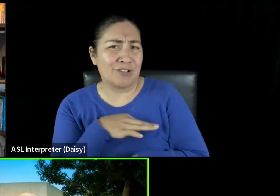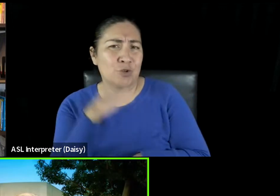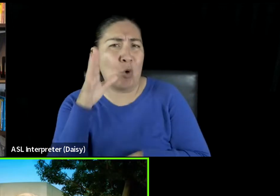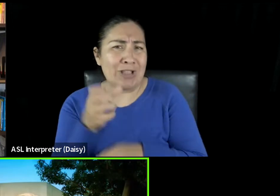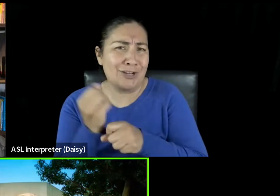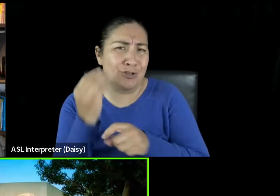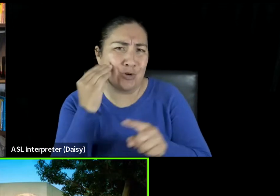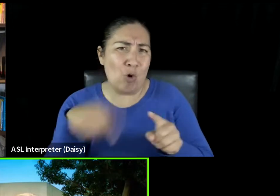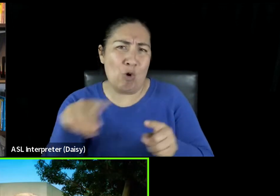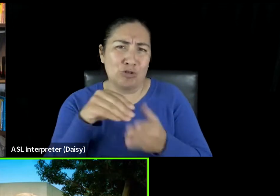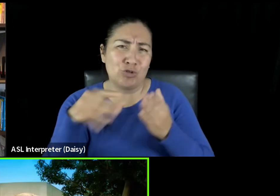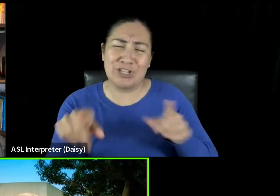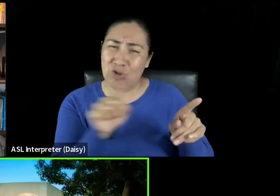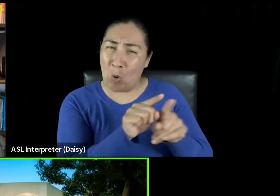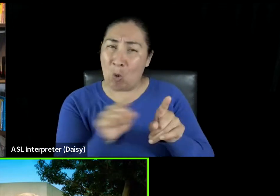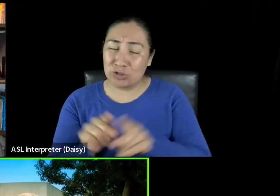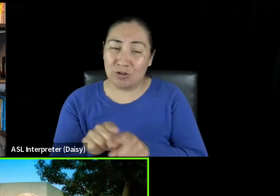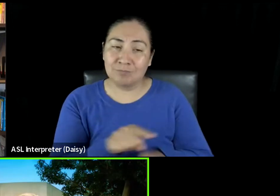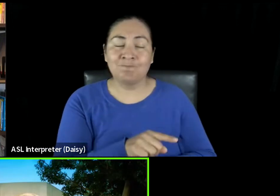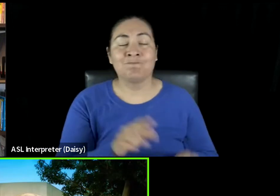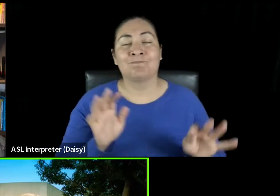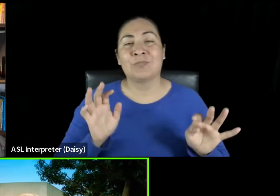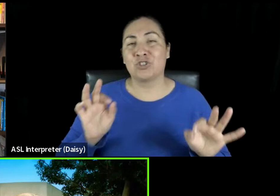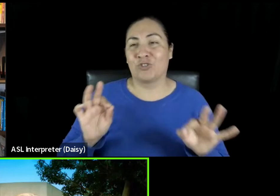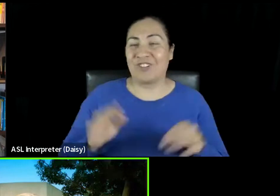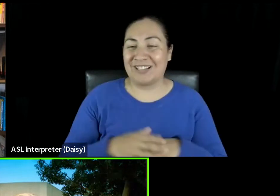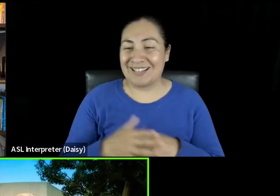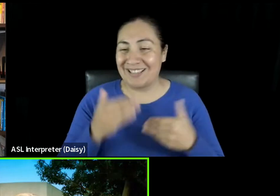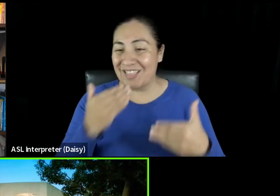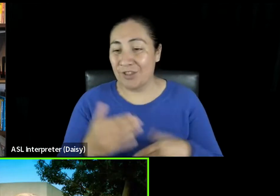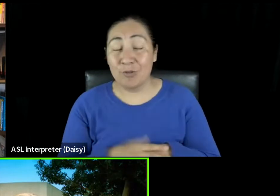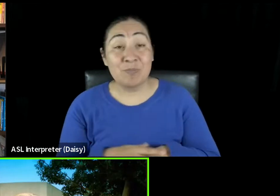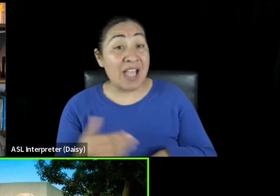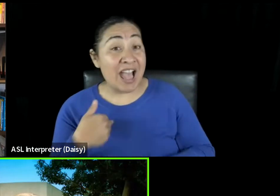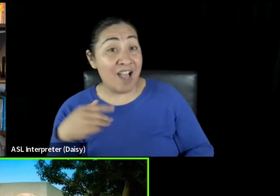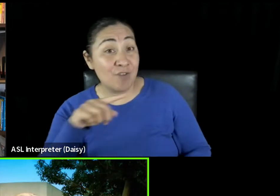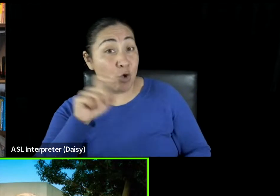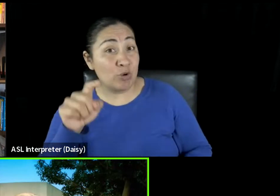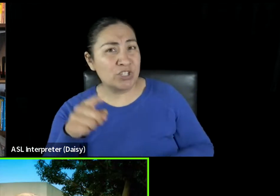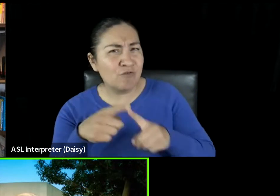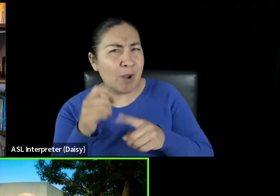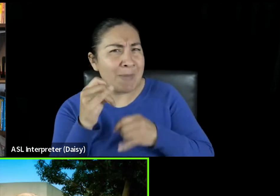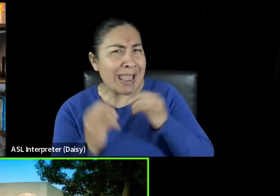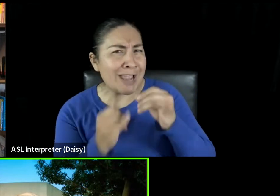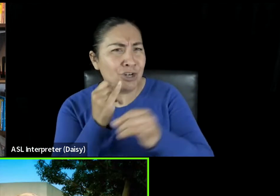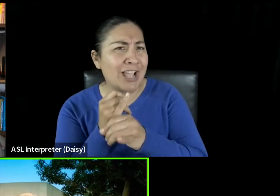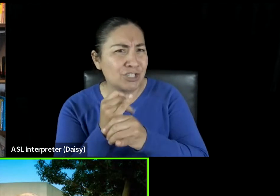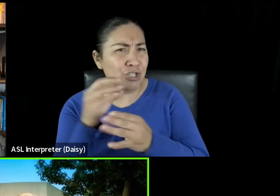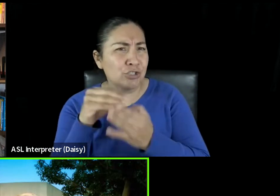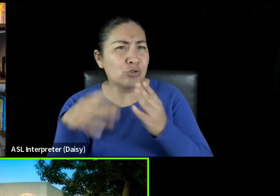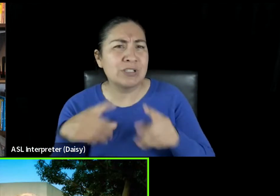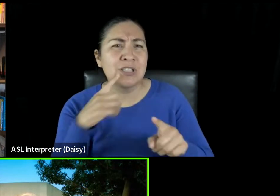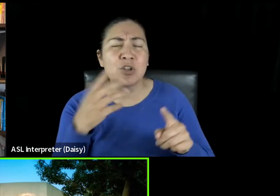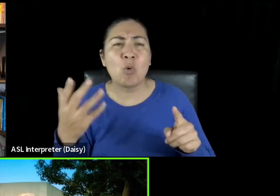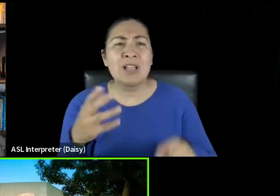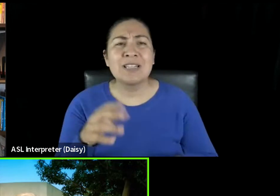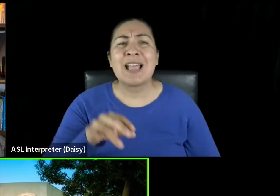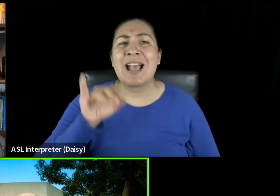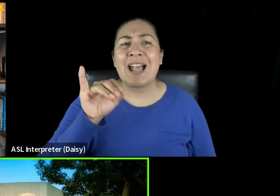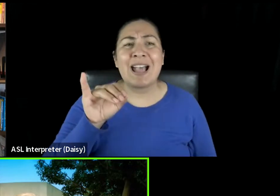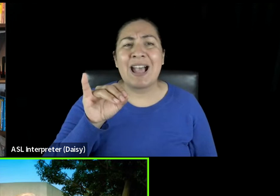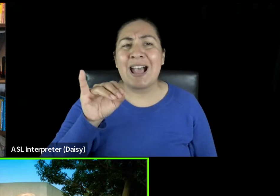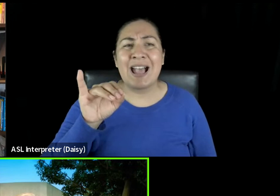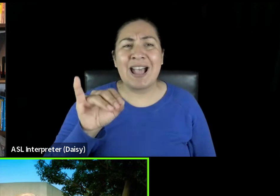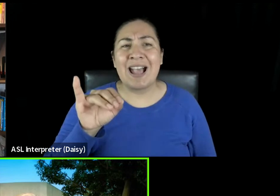Okay. So we have a question from an international student. They're asking what IELT score is required